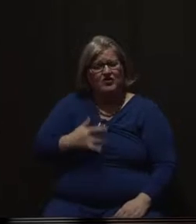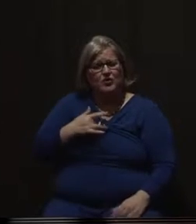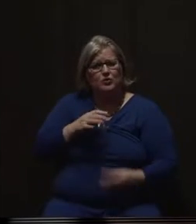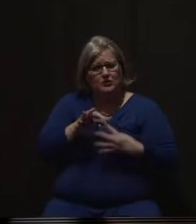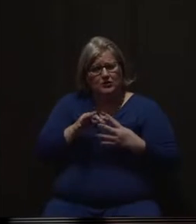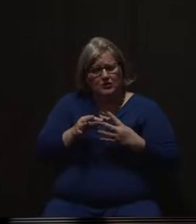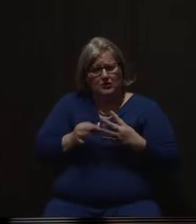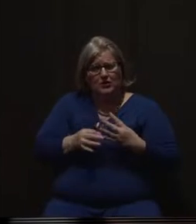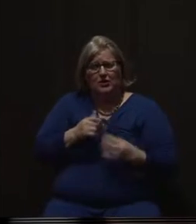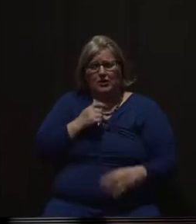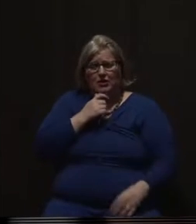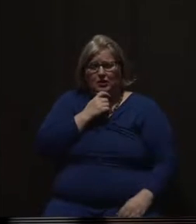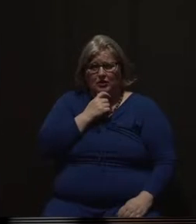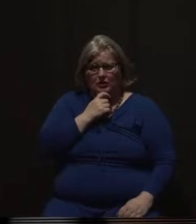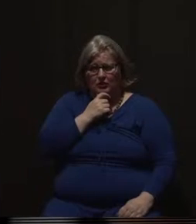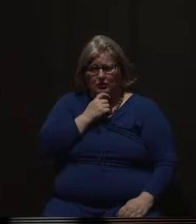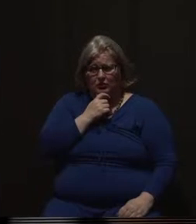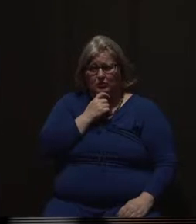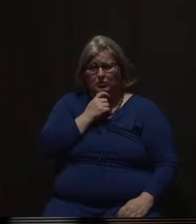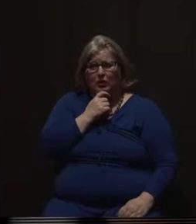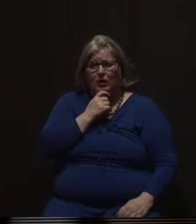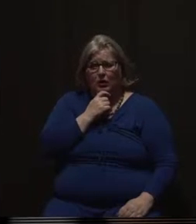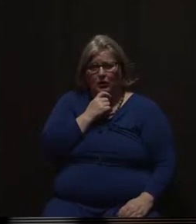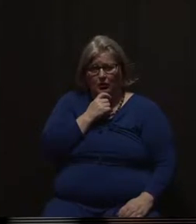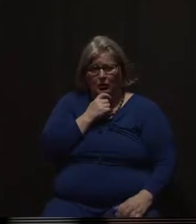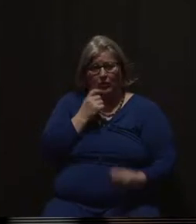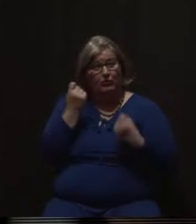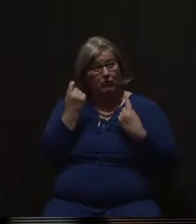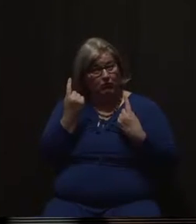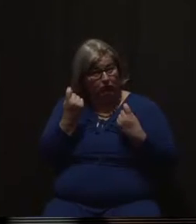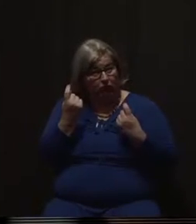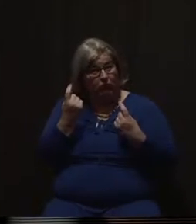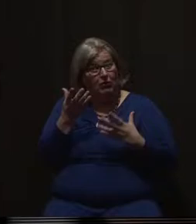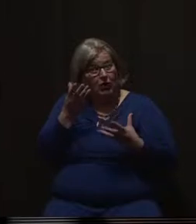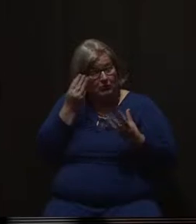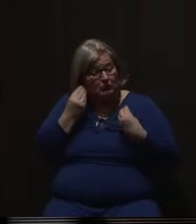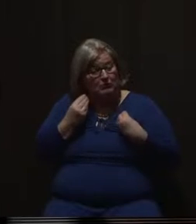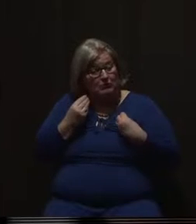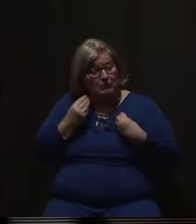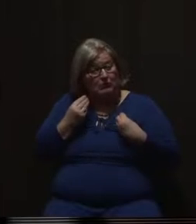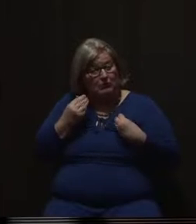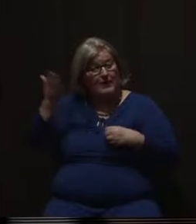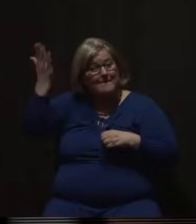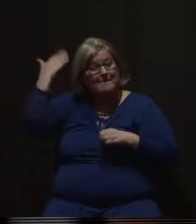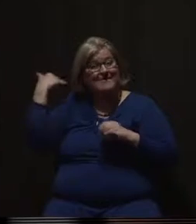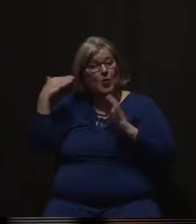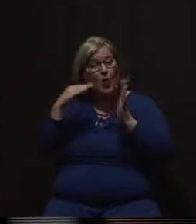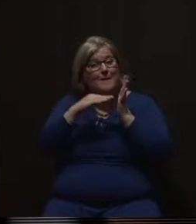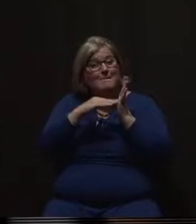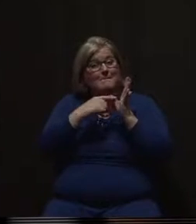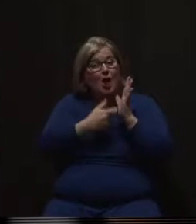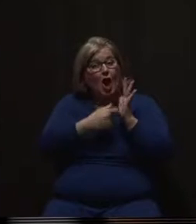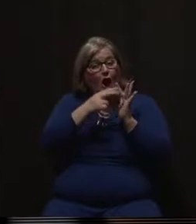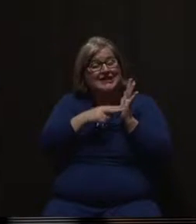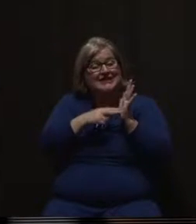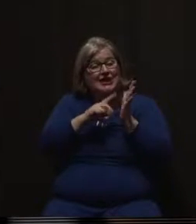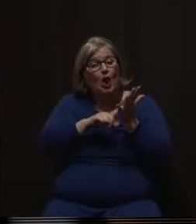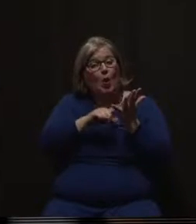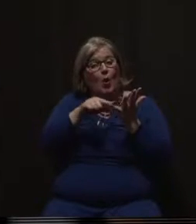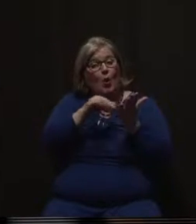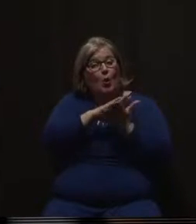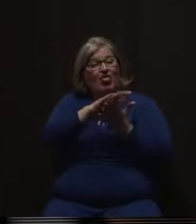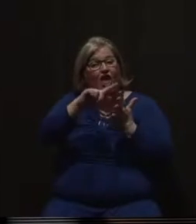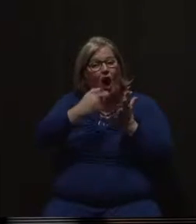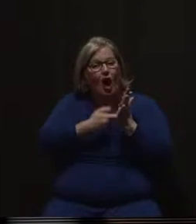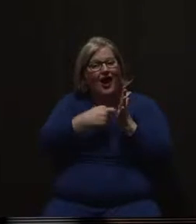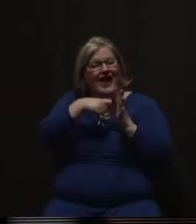basically what Martin Luther King said. He said, He works with God's love for human beings. So he says, oh, God wants me to love my